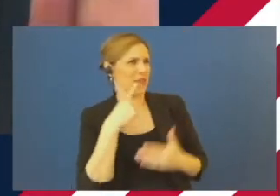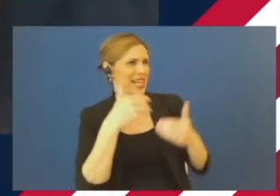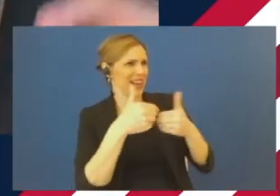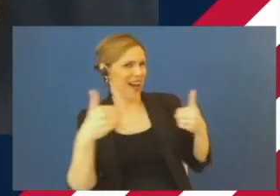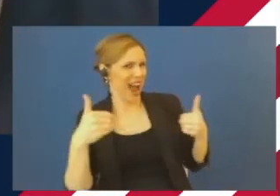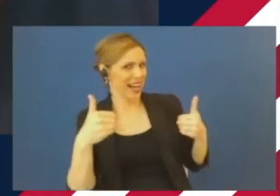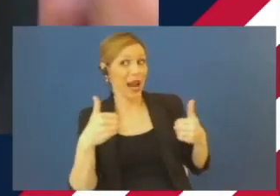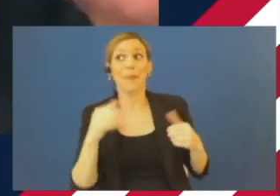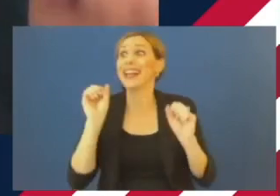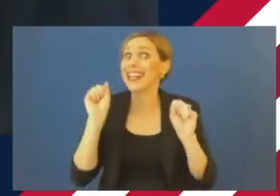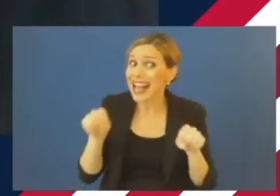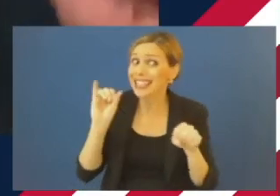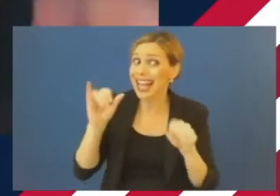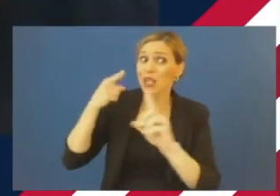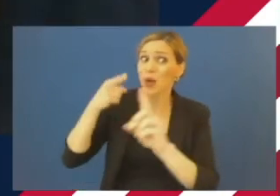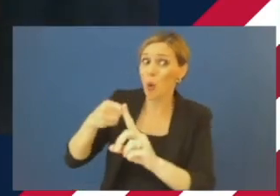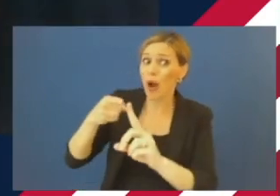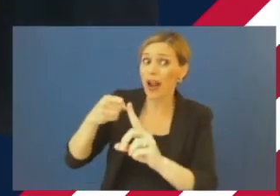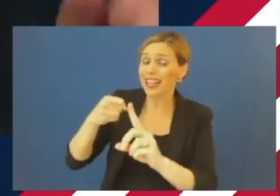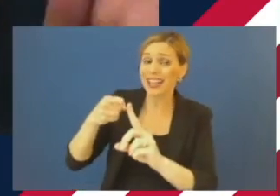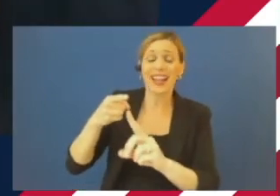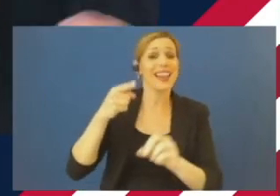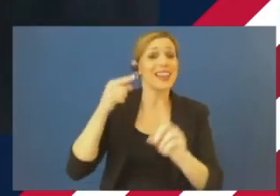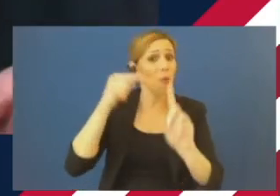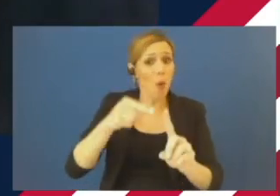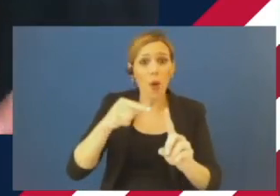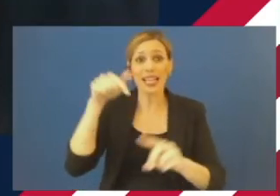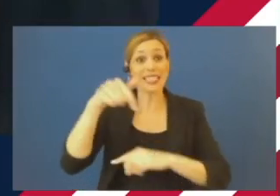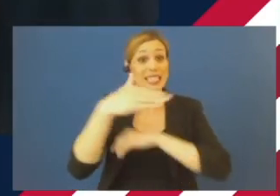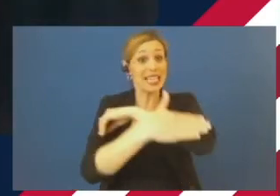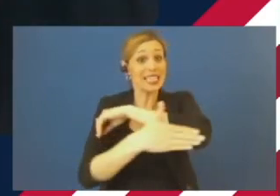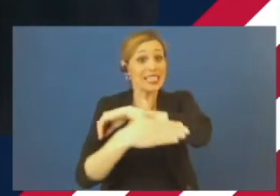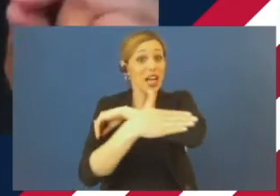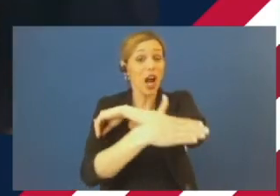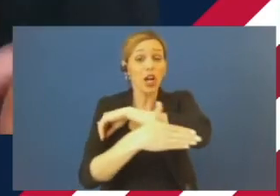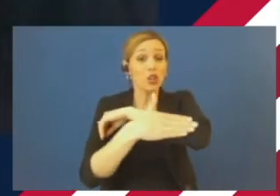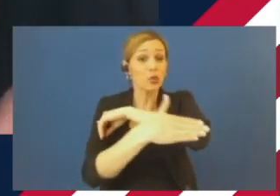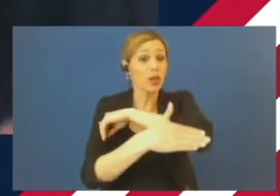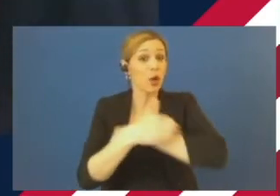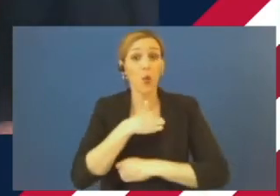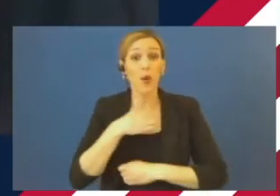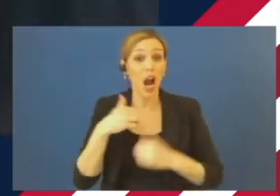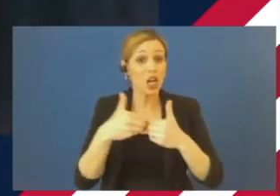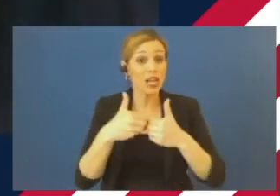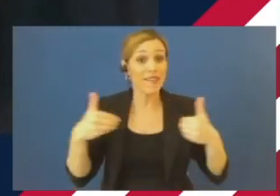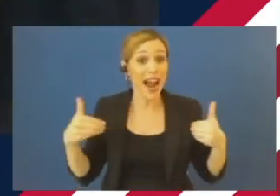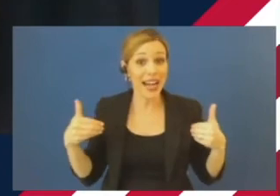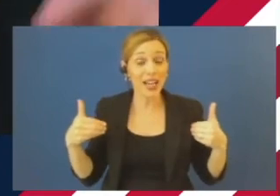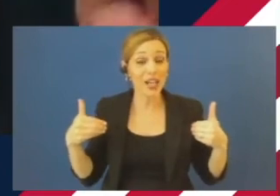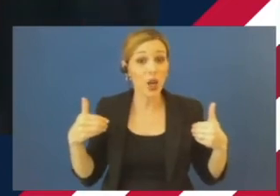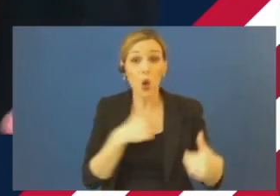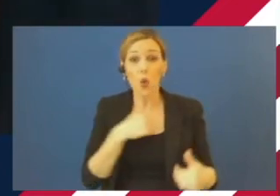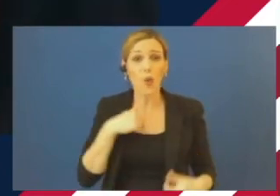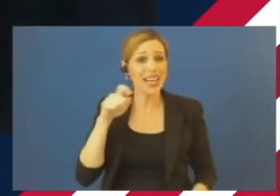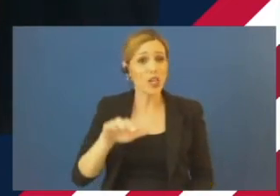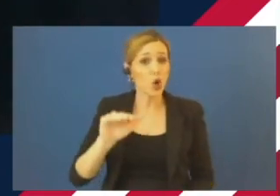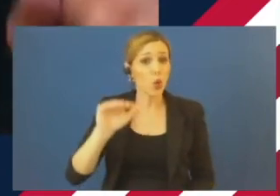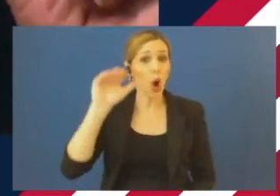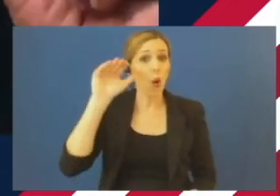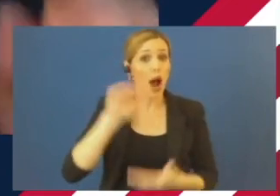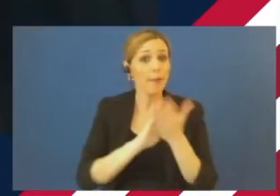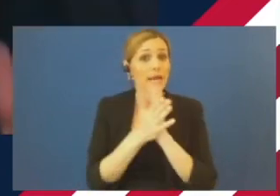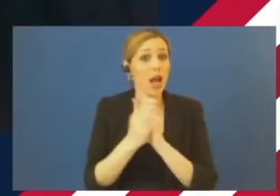is, this country is really ready for a grown-up conversation about how these interlocking injustices are hurting